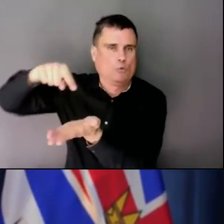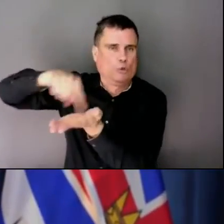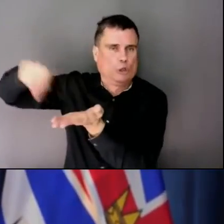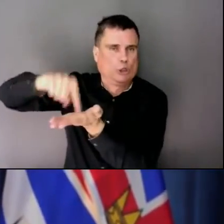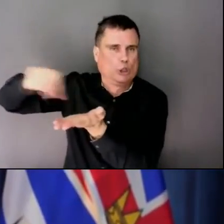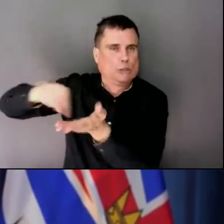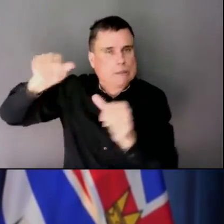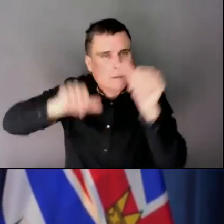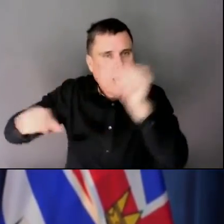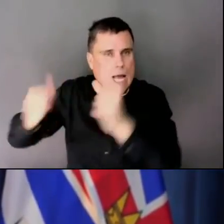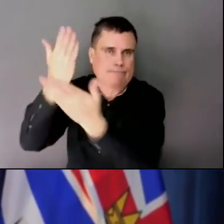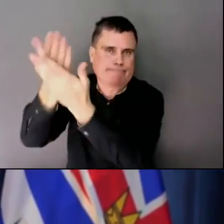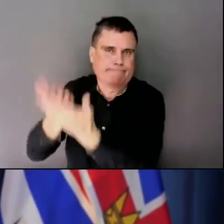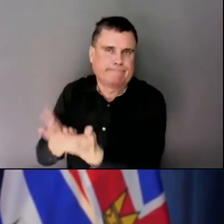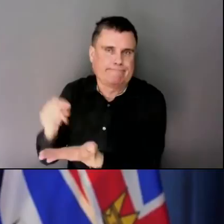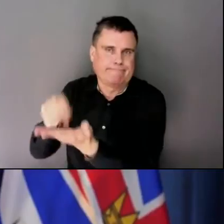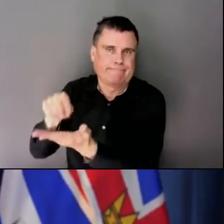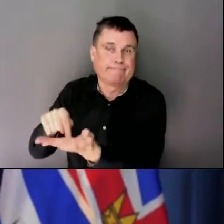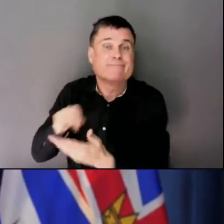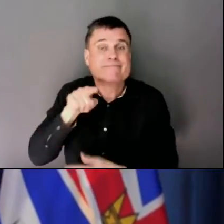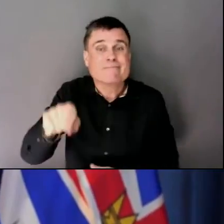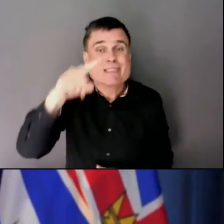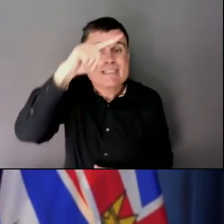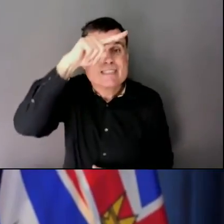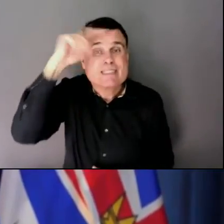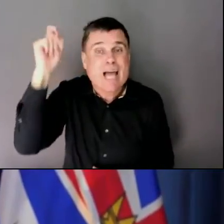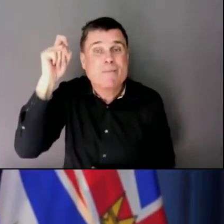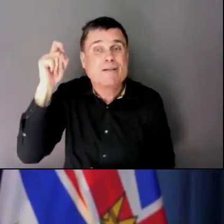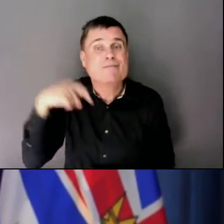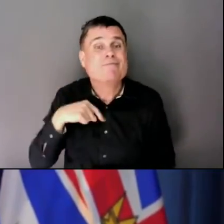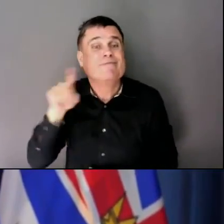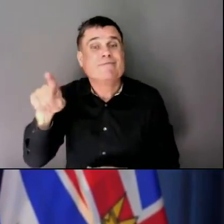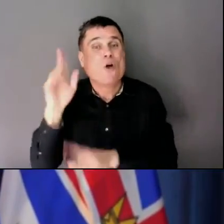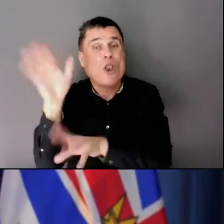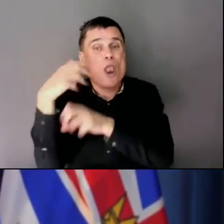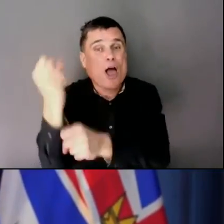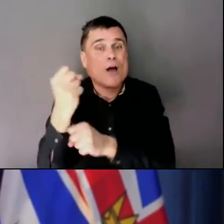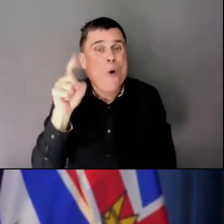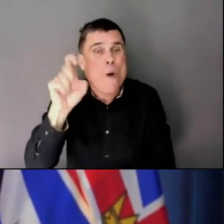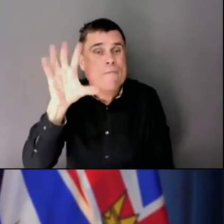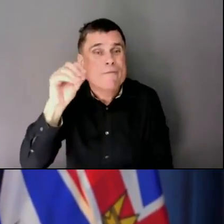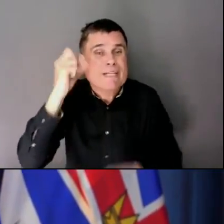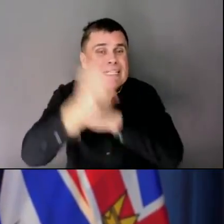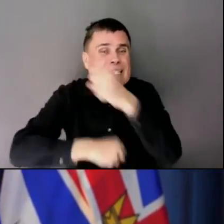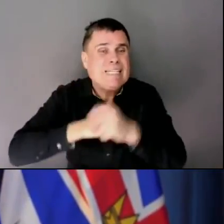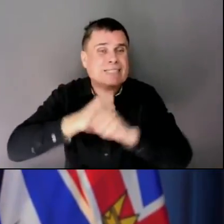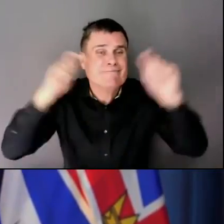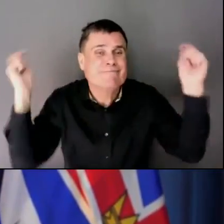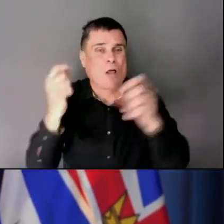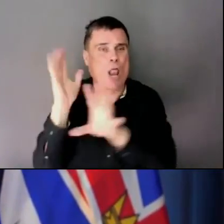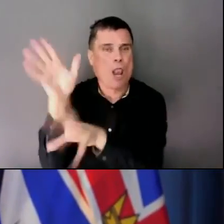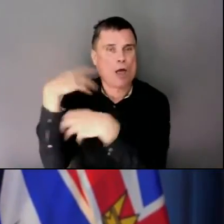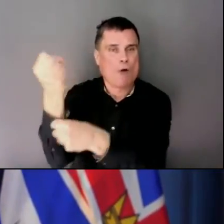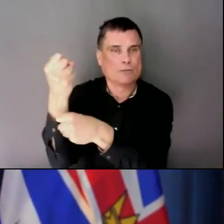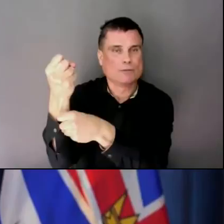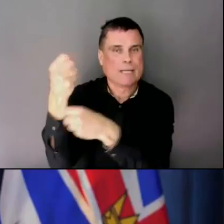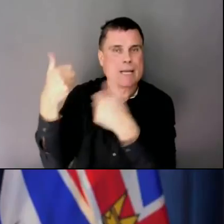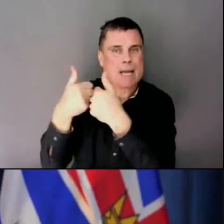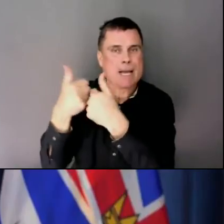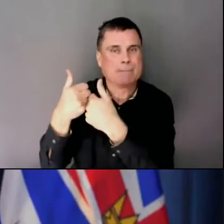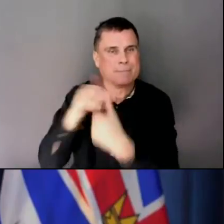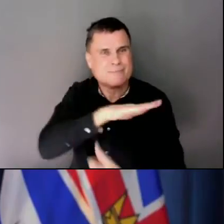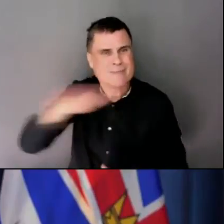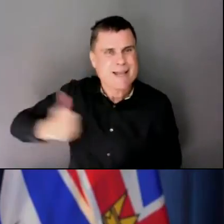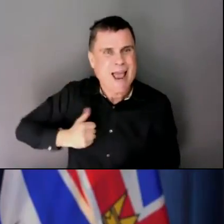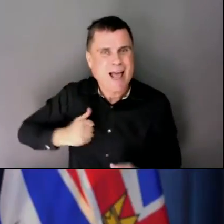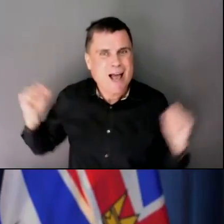this summer. It's the 150th anniversary of British Columbia joining Confederation, becoming part of Canada. That would be something that we would normally